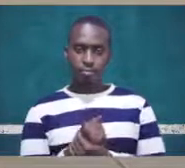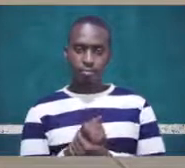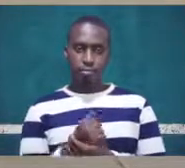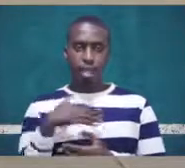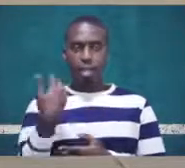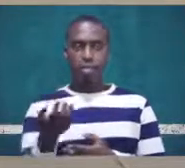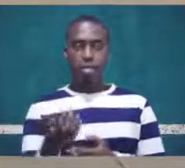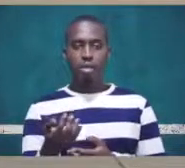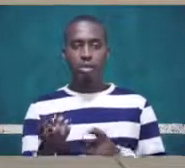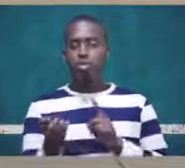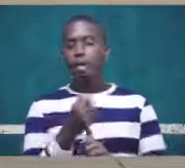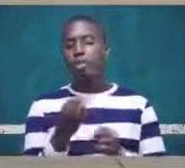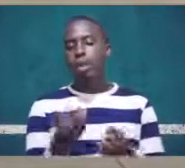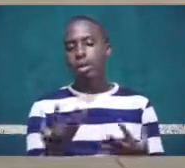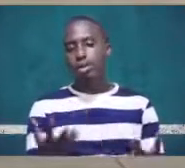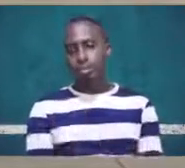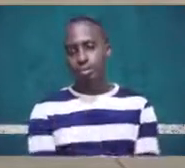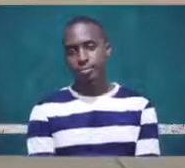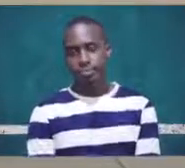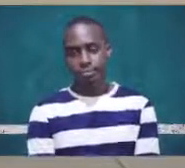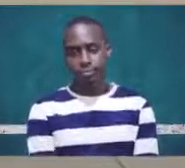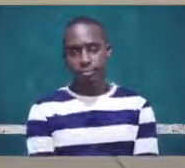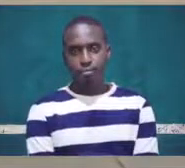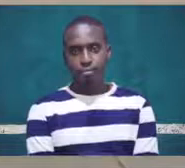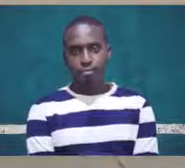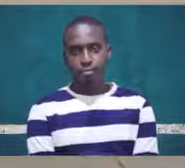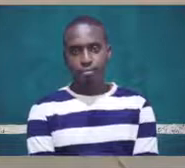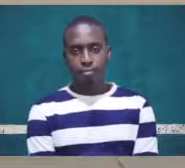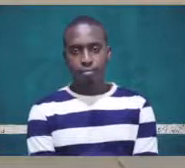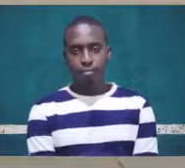and you check what you get.